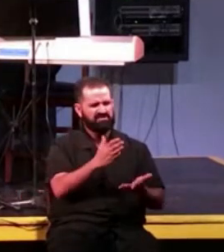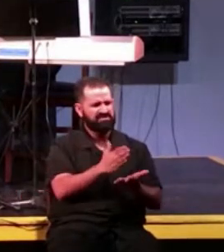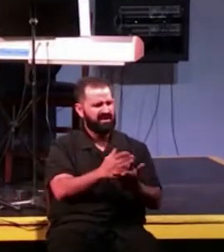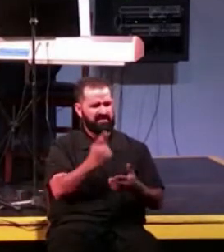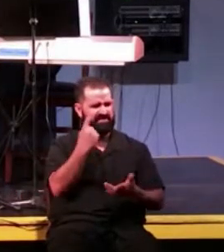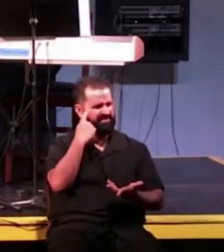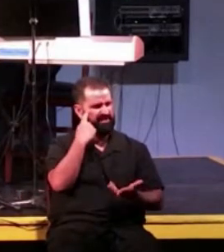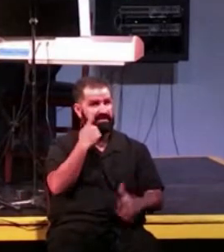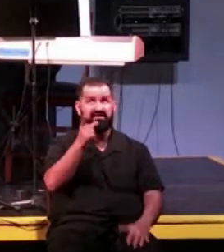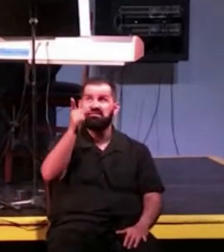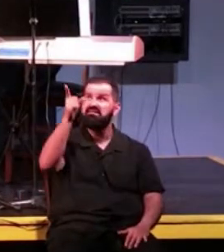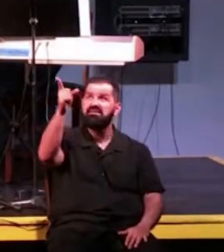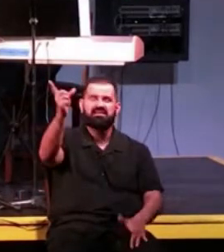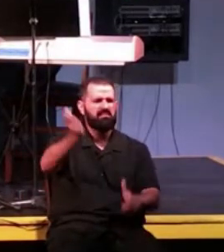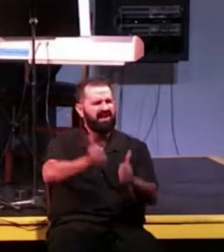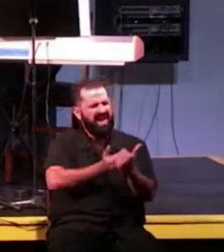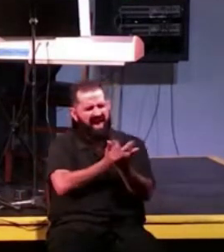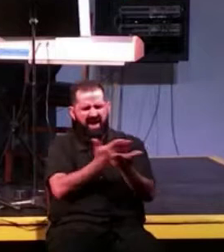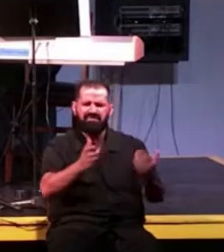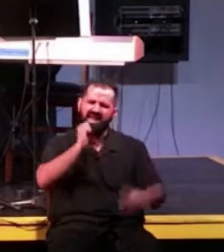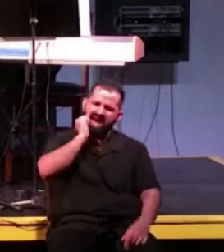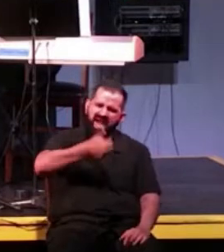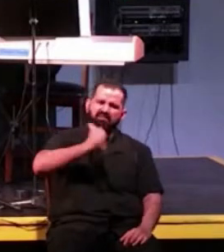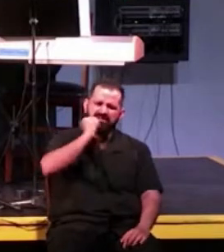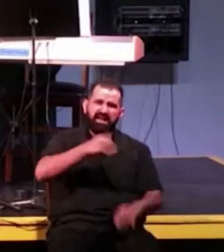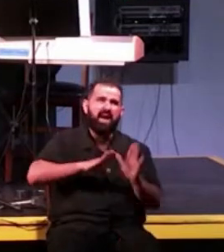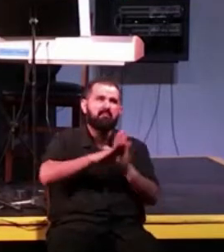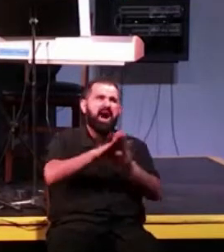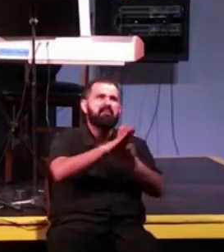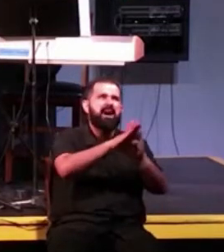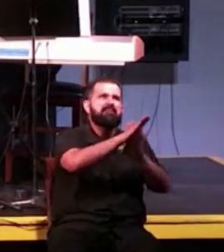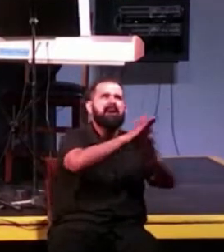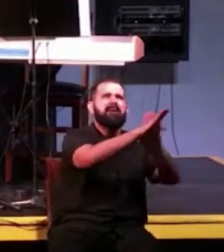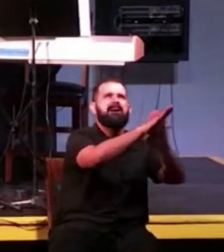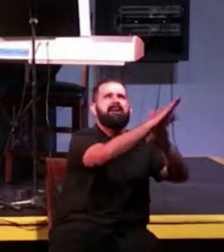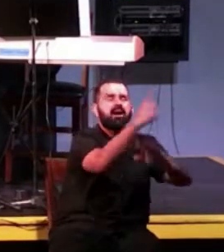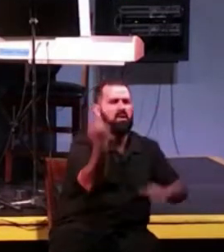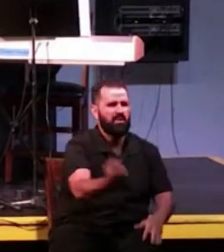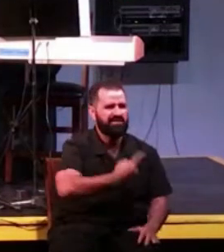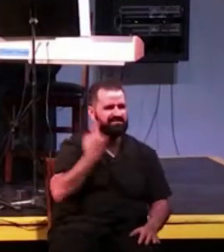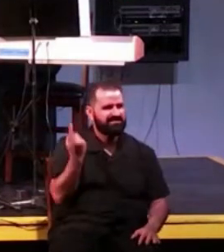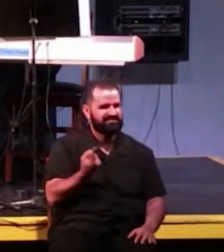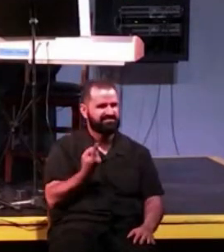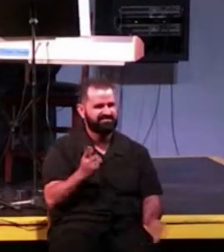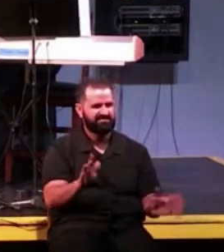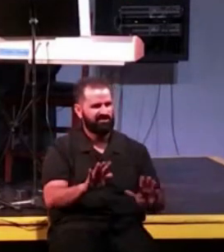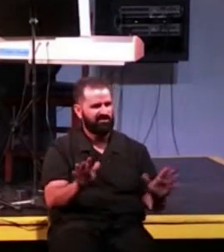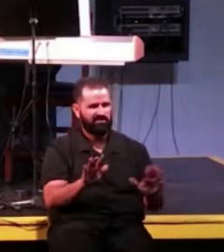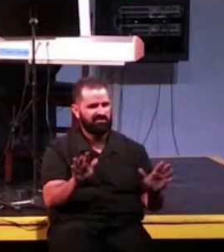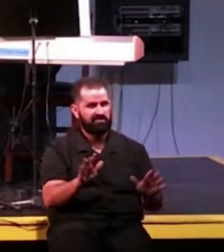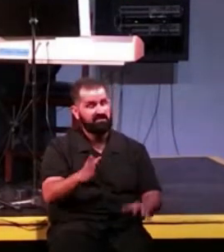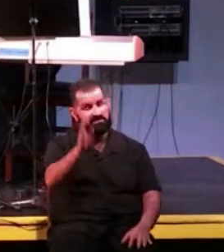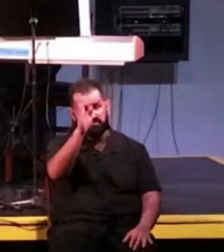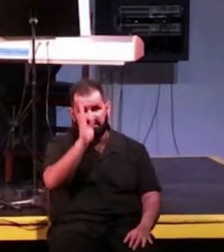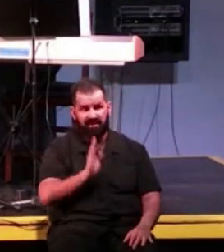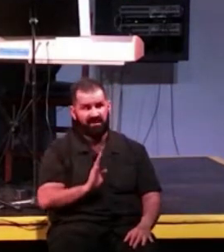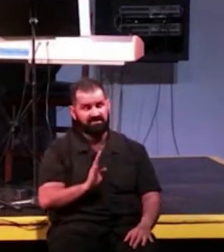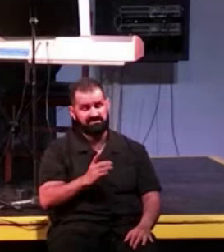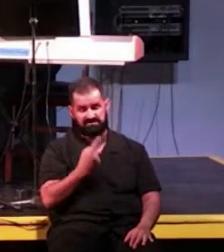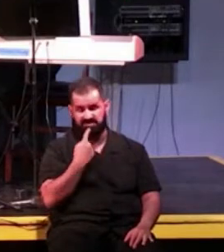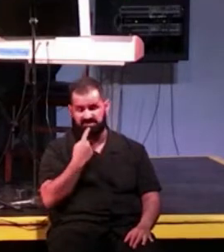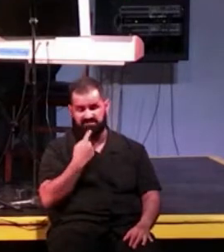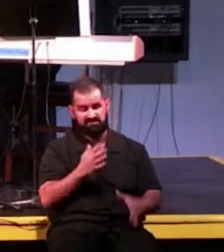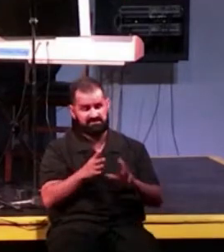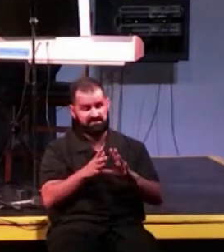that God is gonna make every day of your life good. Because the Bible says, going back